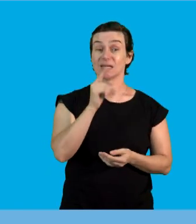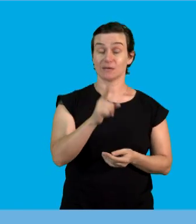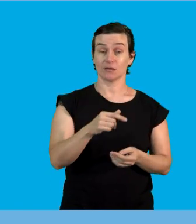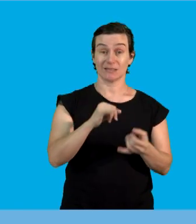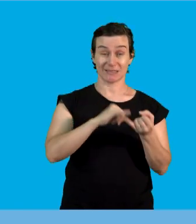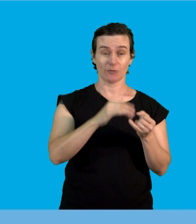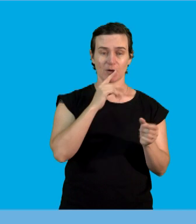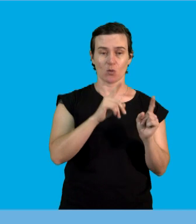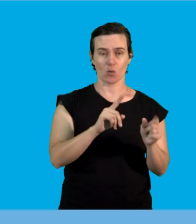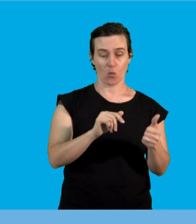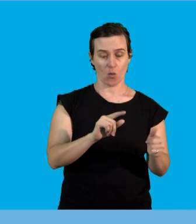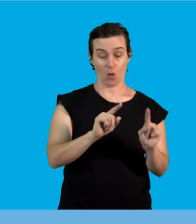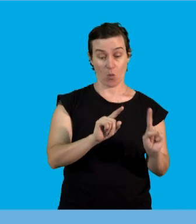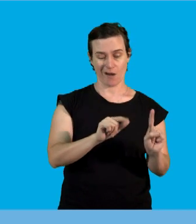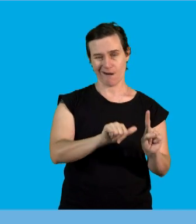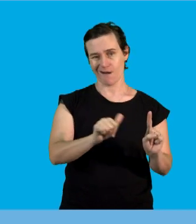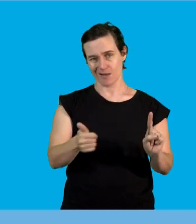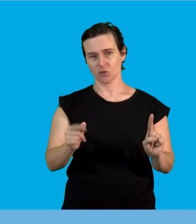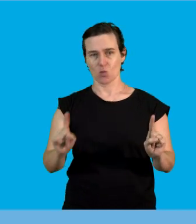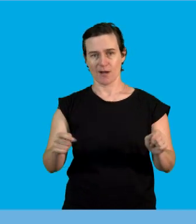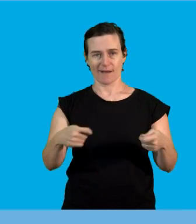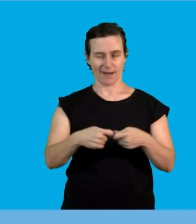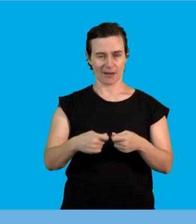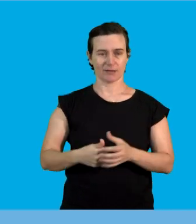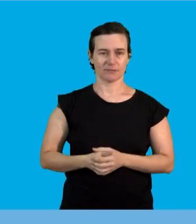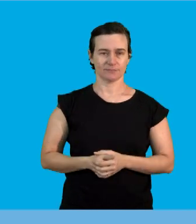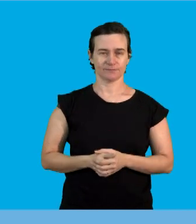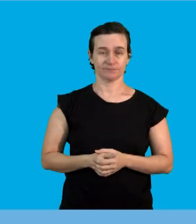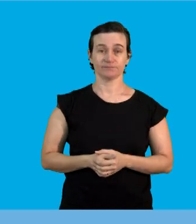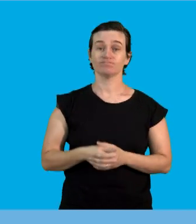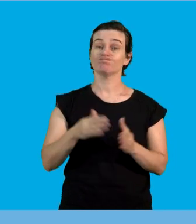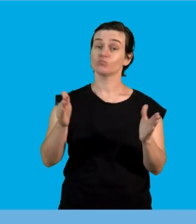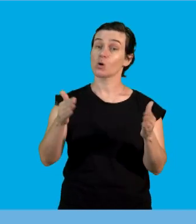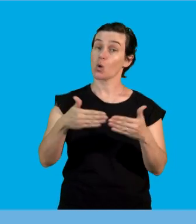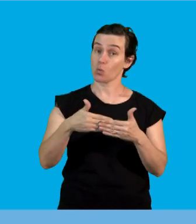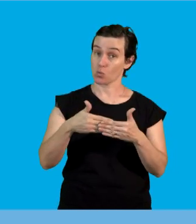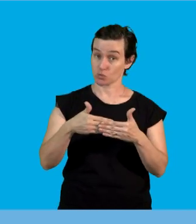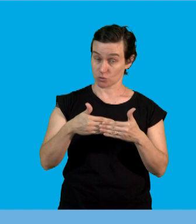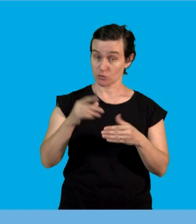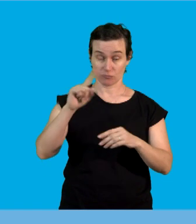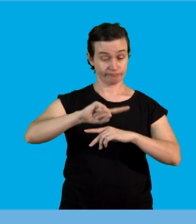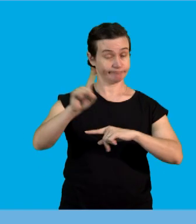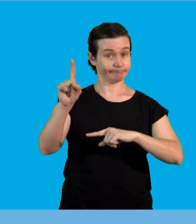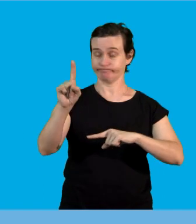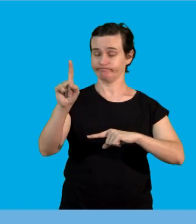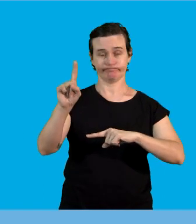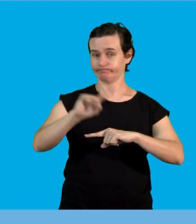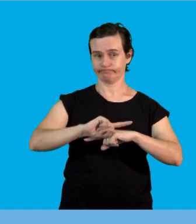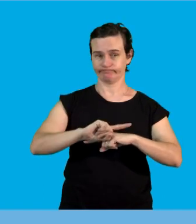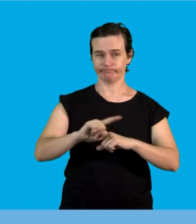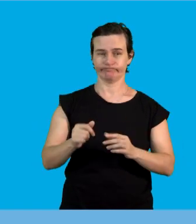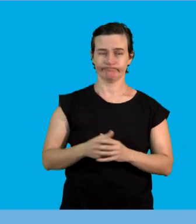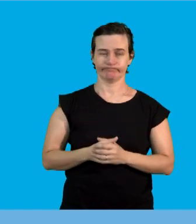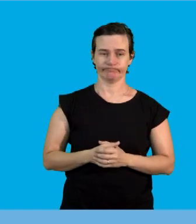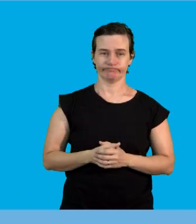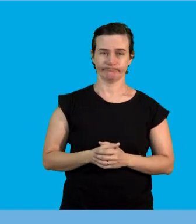after the other. And then anything else. So we have a circuit diagram. Close the circuit. You're going to finish up with that. With